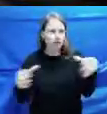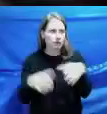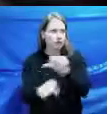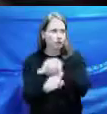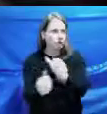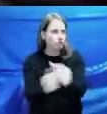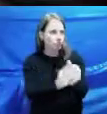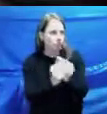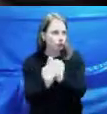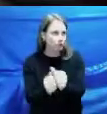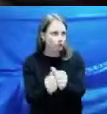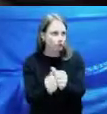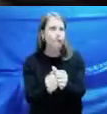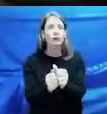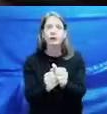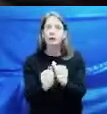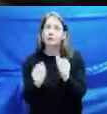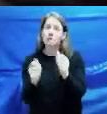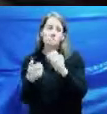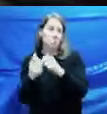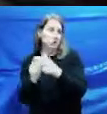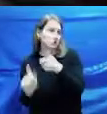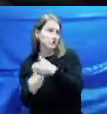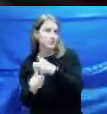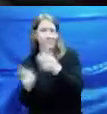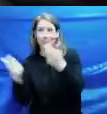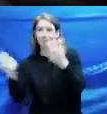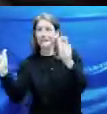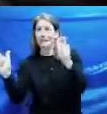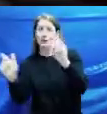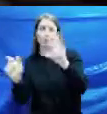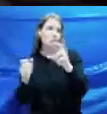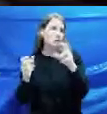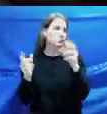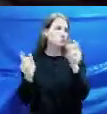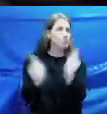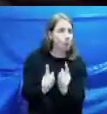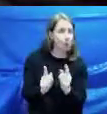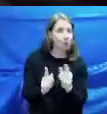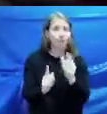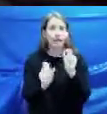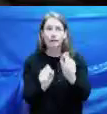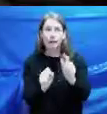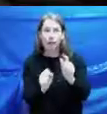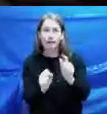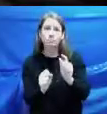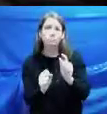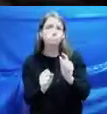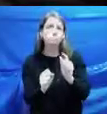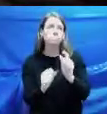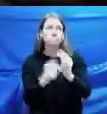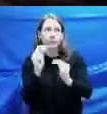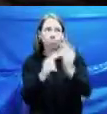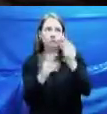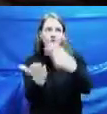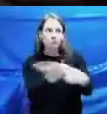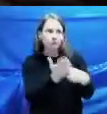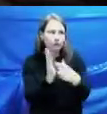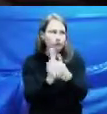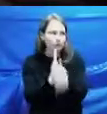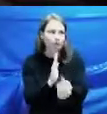type of thing that they can solve through discussion. It can be the type of thing that they build a product around. But ultimately, it's students trying to